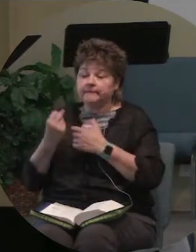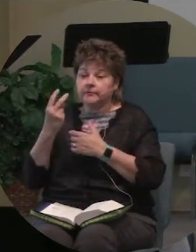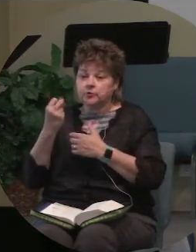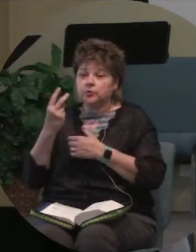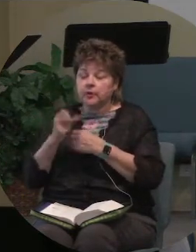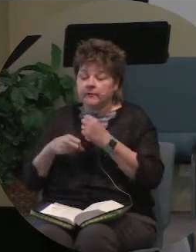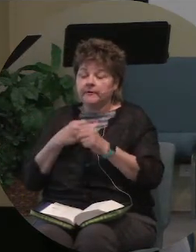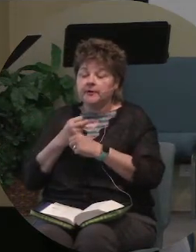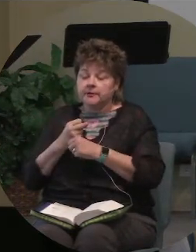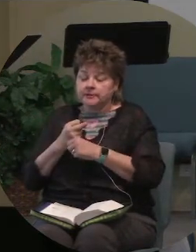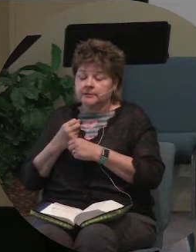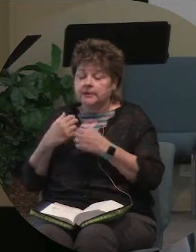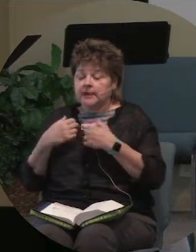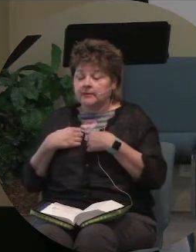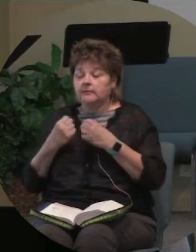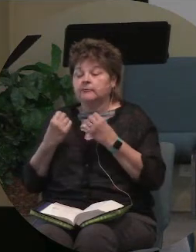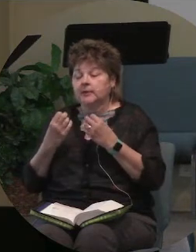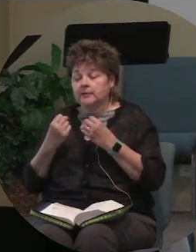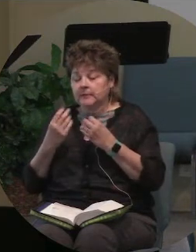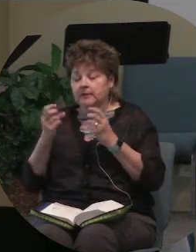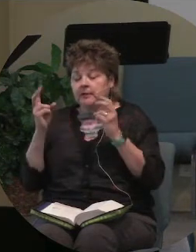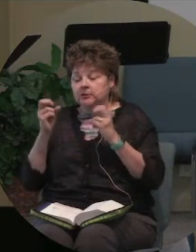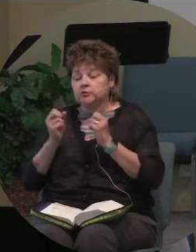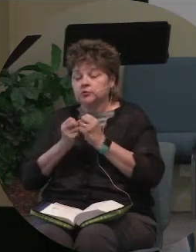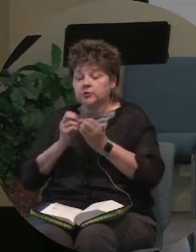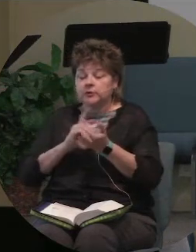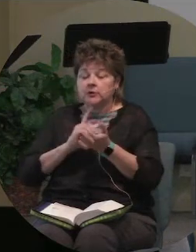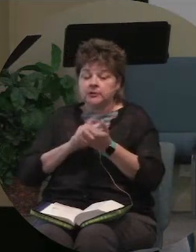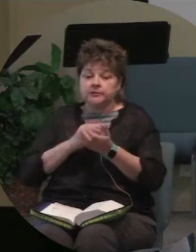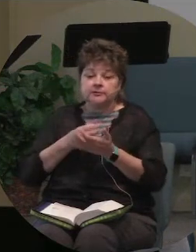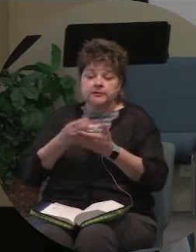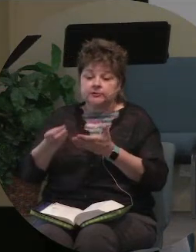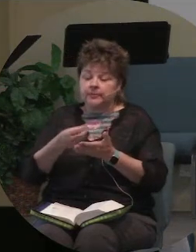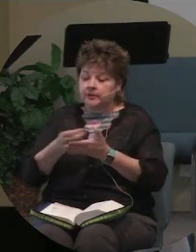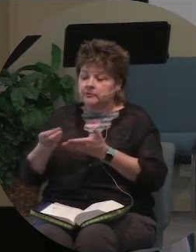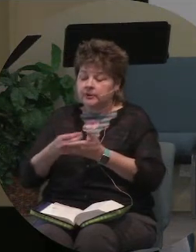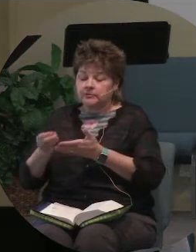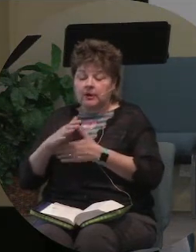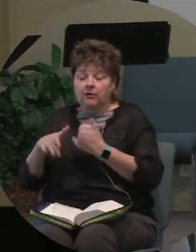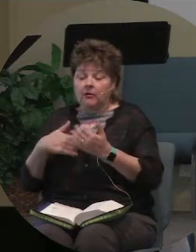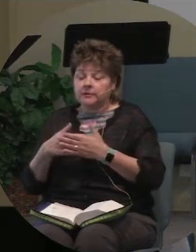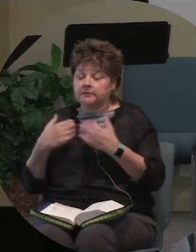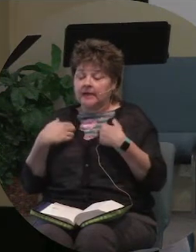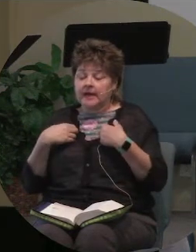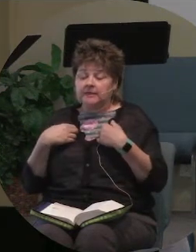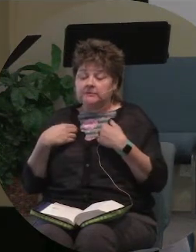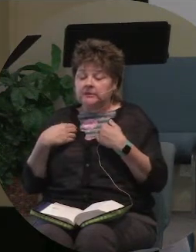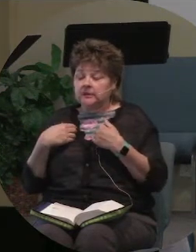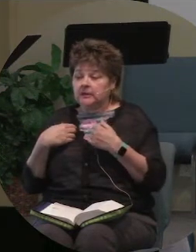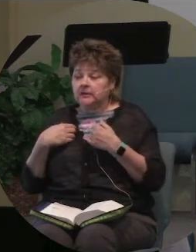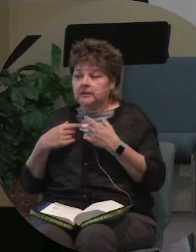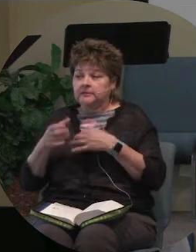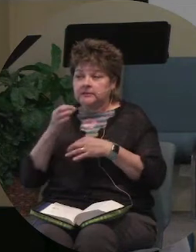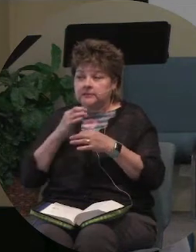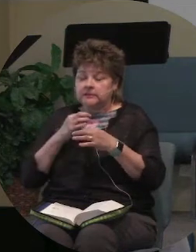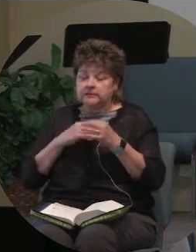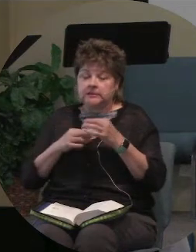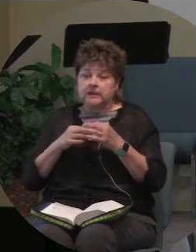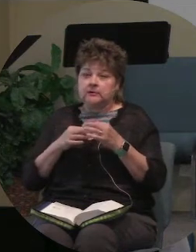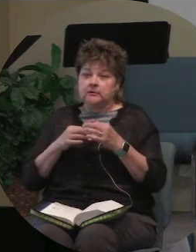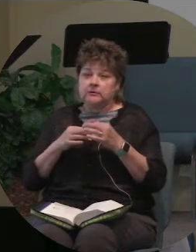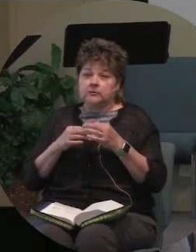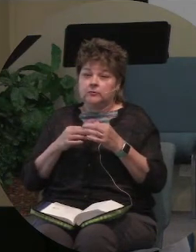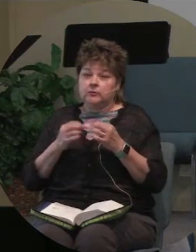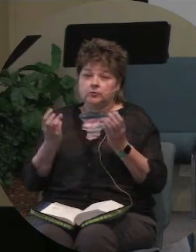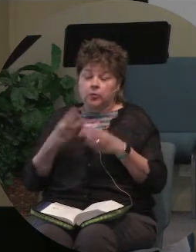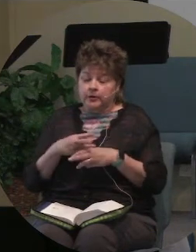hands of many physicians had spent all that she had and was not helped at all, but instead had become worse. After